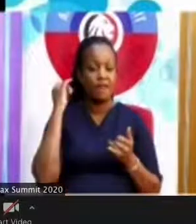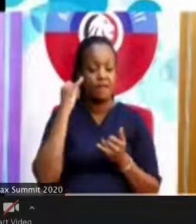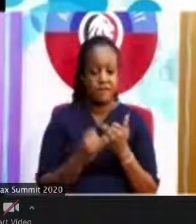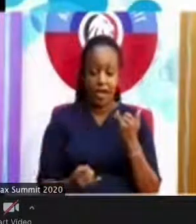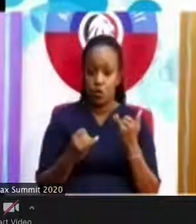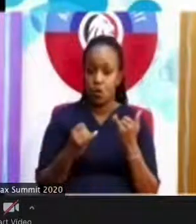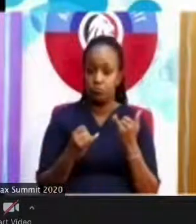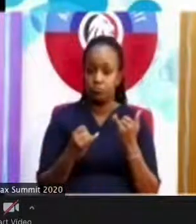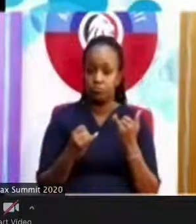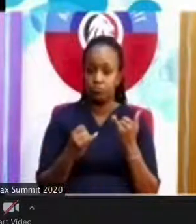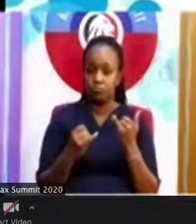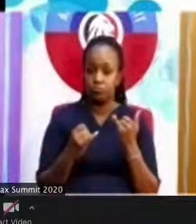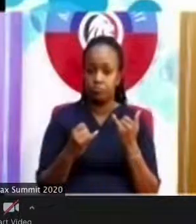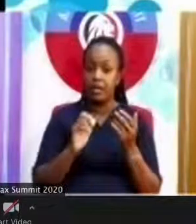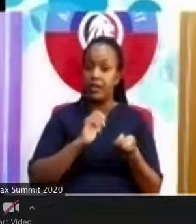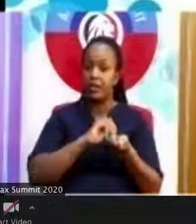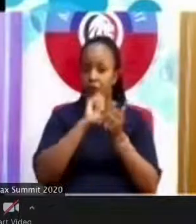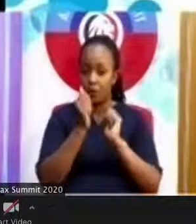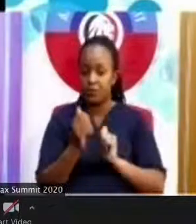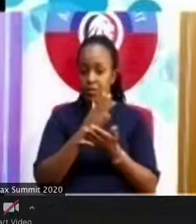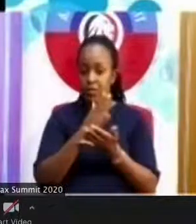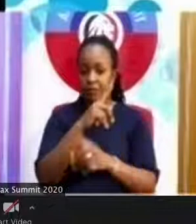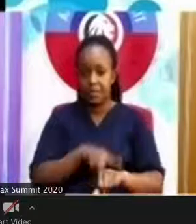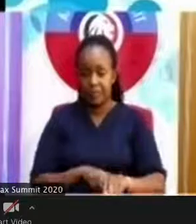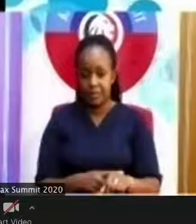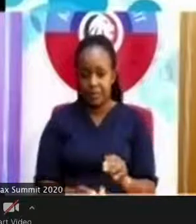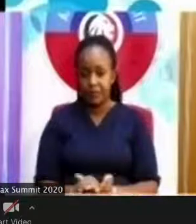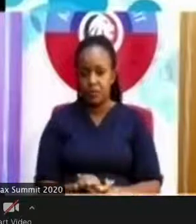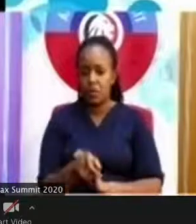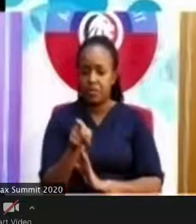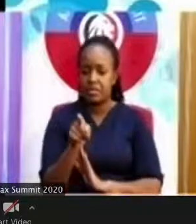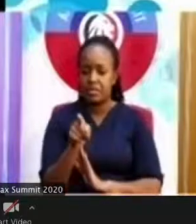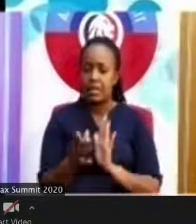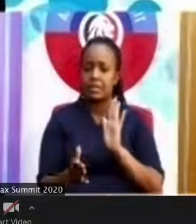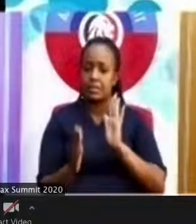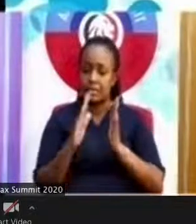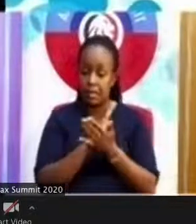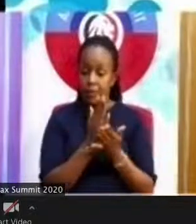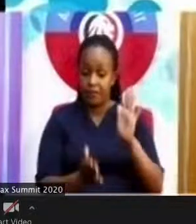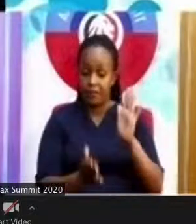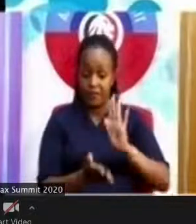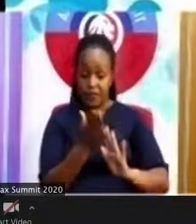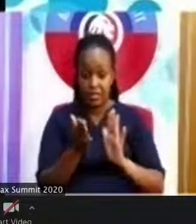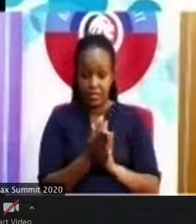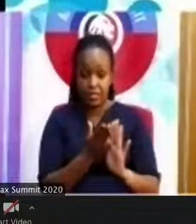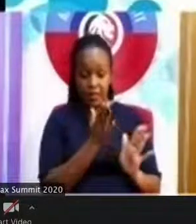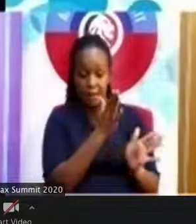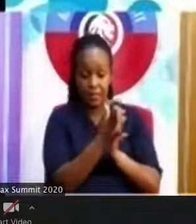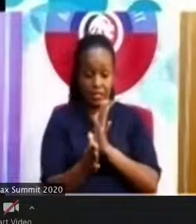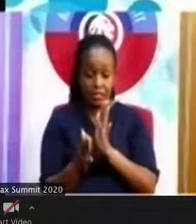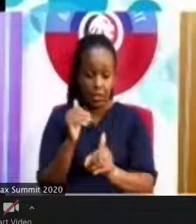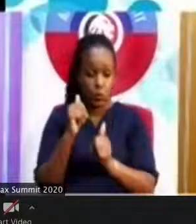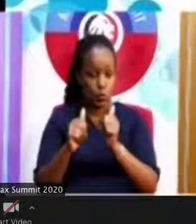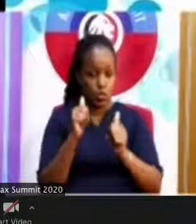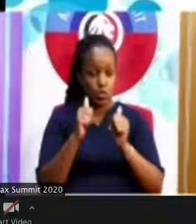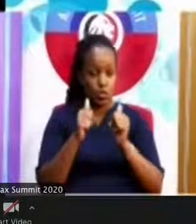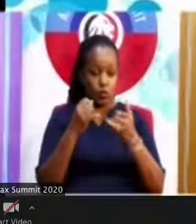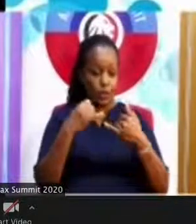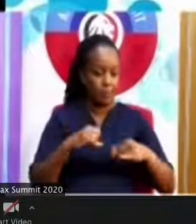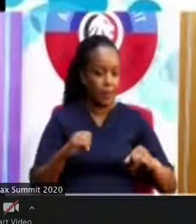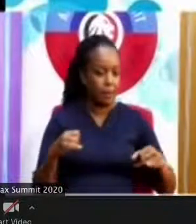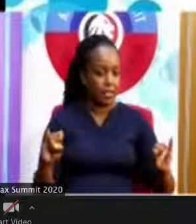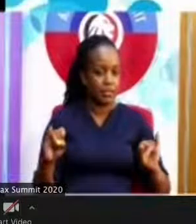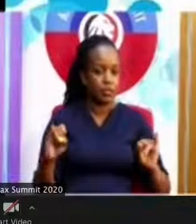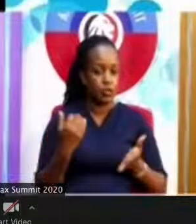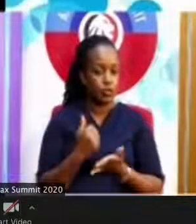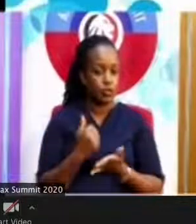time. These are some of the immediate measures that we employed to help our